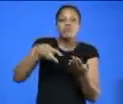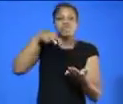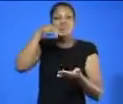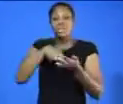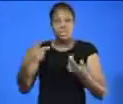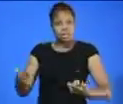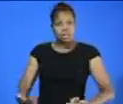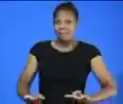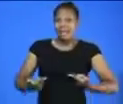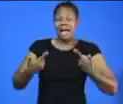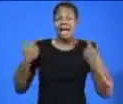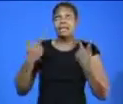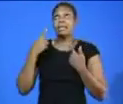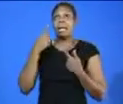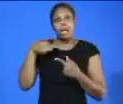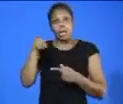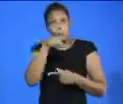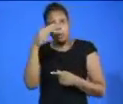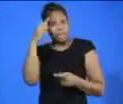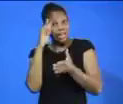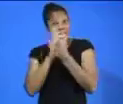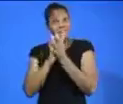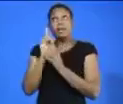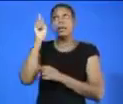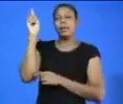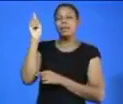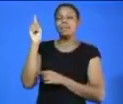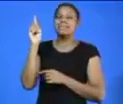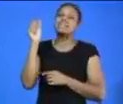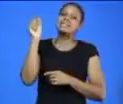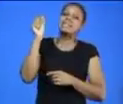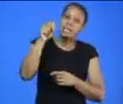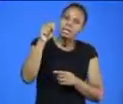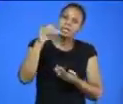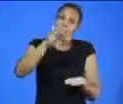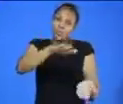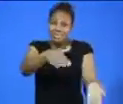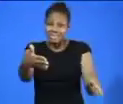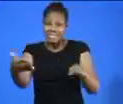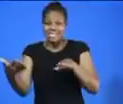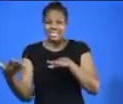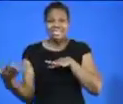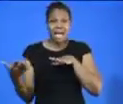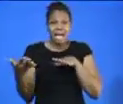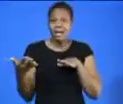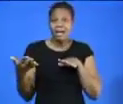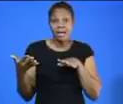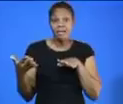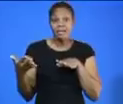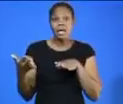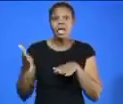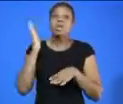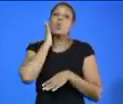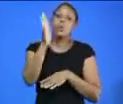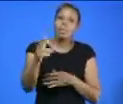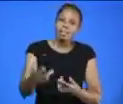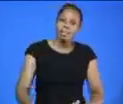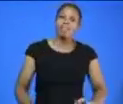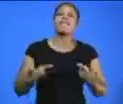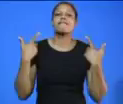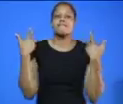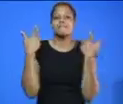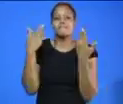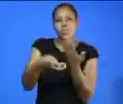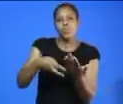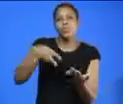the life. He who believes in me, though he were dead, yet shall he